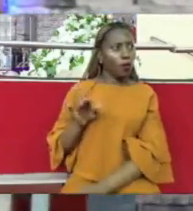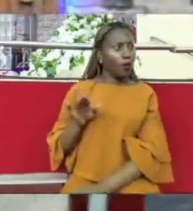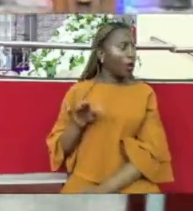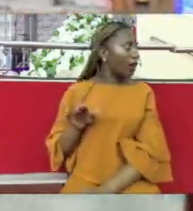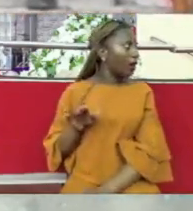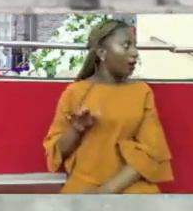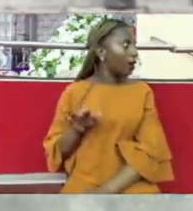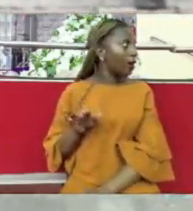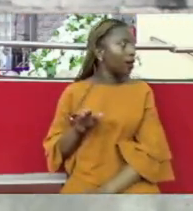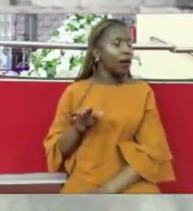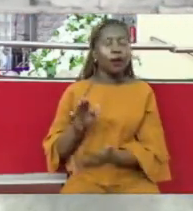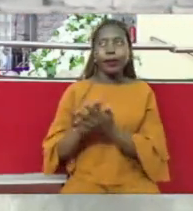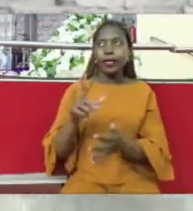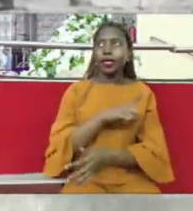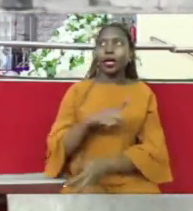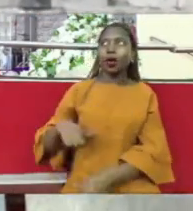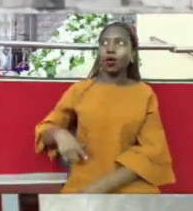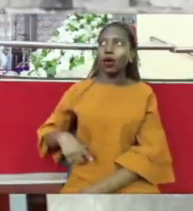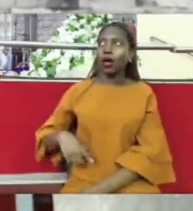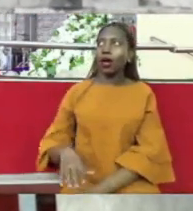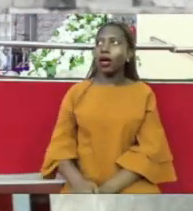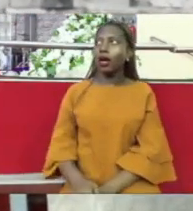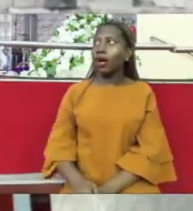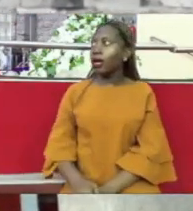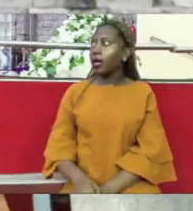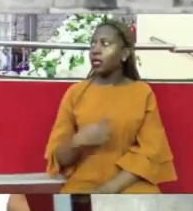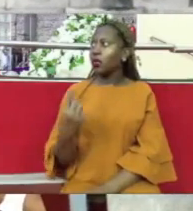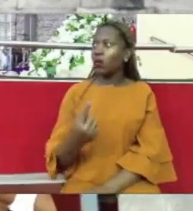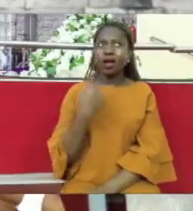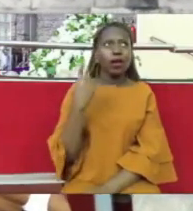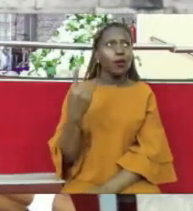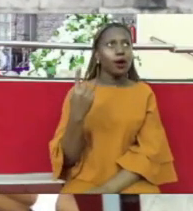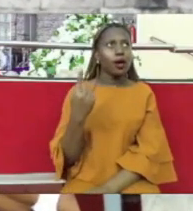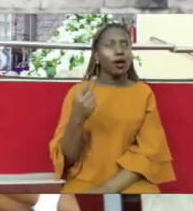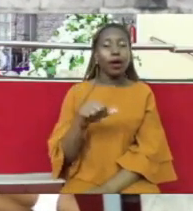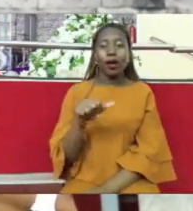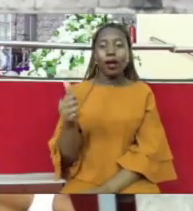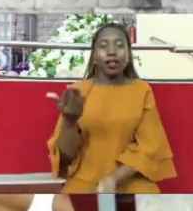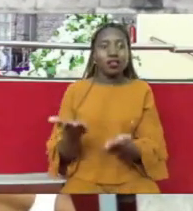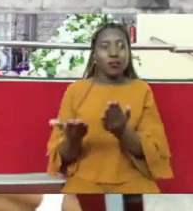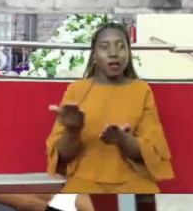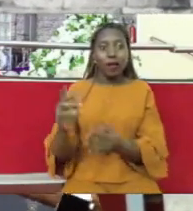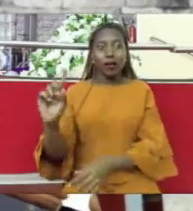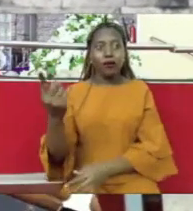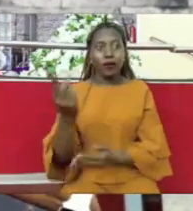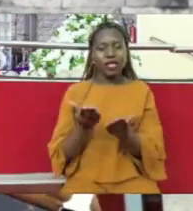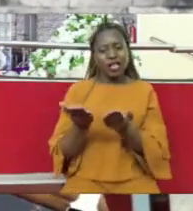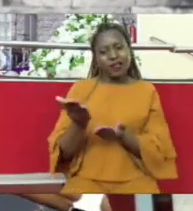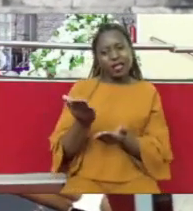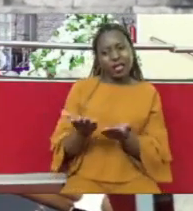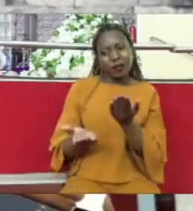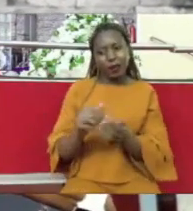fulani. Bwana asifiwe. Certain women. Ni mmoja tu yuko. Wengine walikuwa for service. Wengine wako Shiloh.